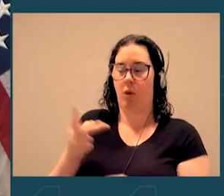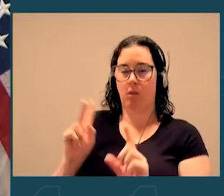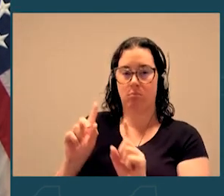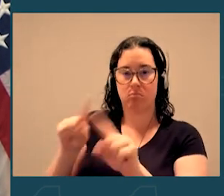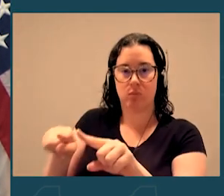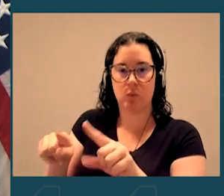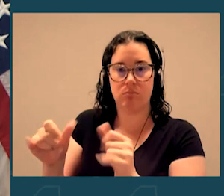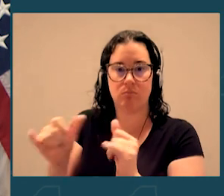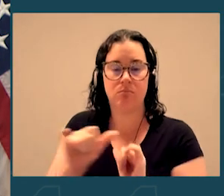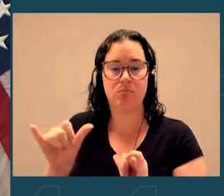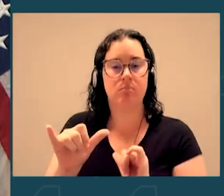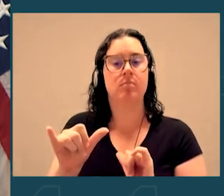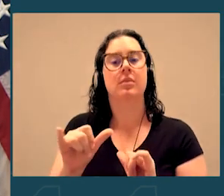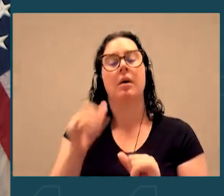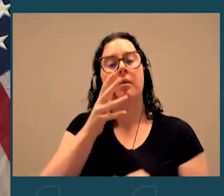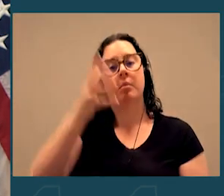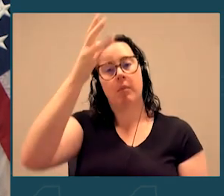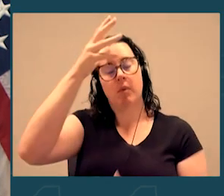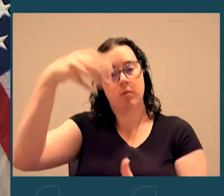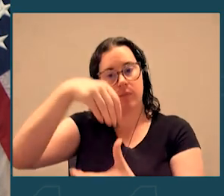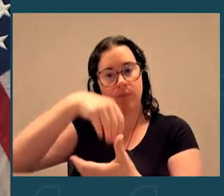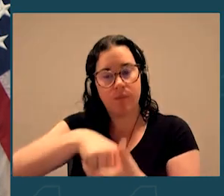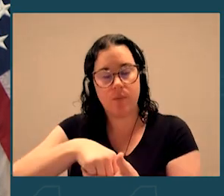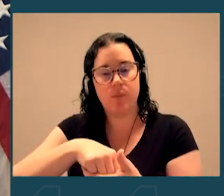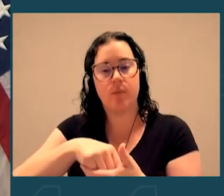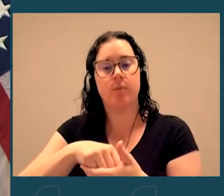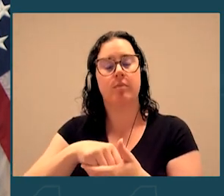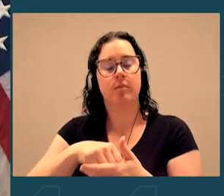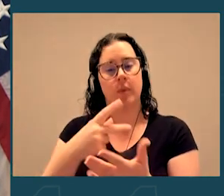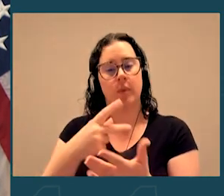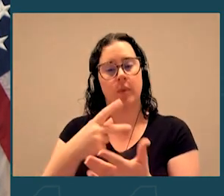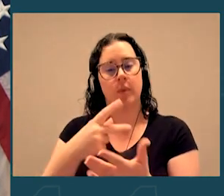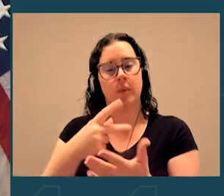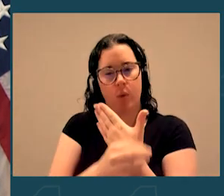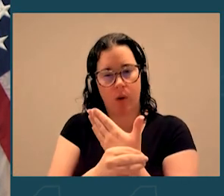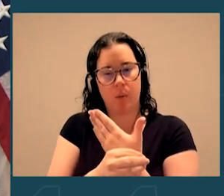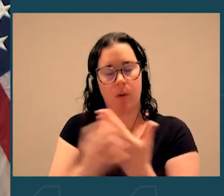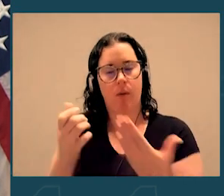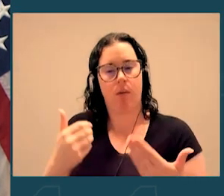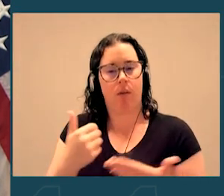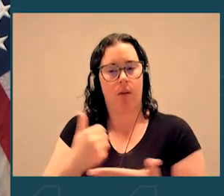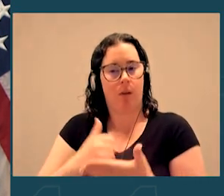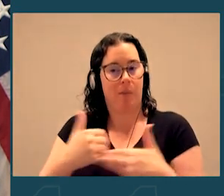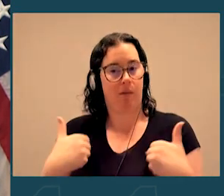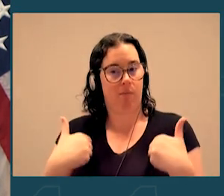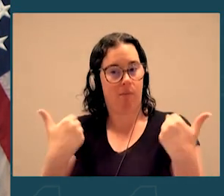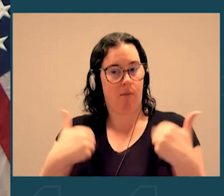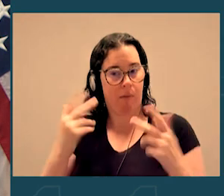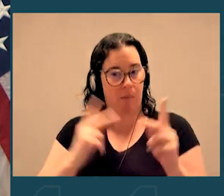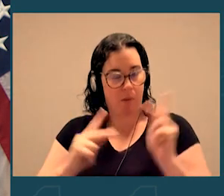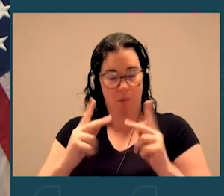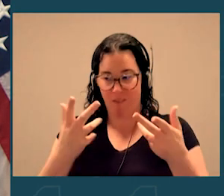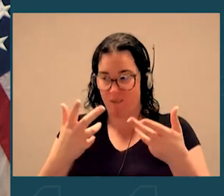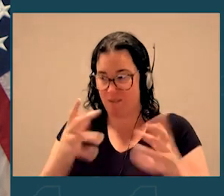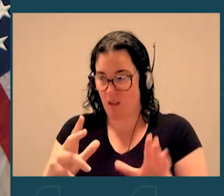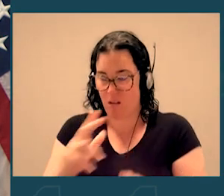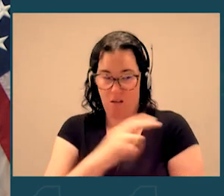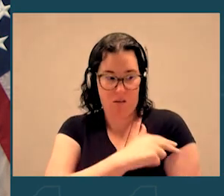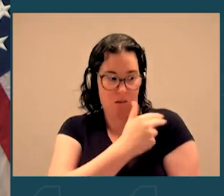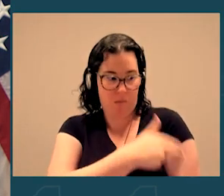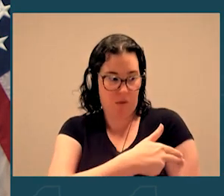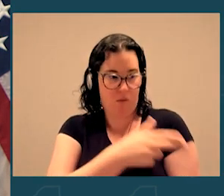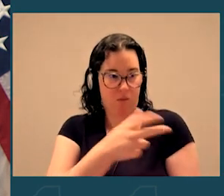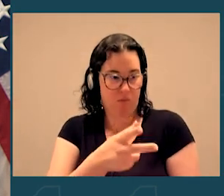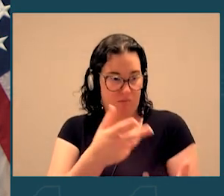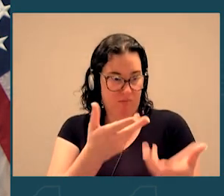people who would be unlocked from living in that institution to be out in society. Now, open the doors, and all of a sudden,